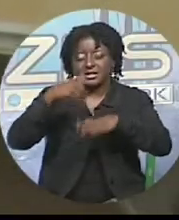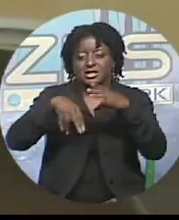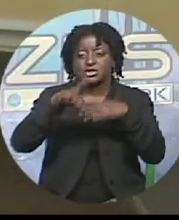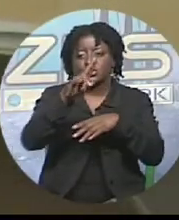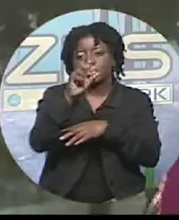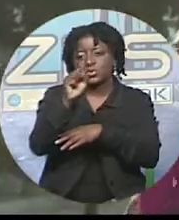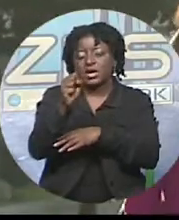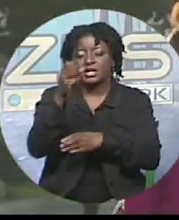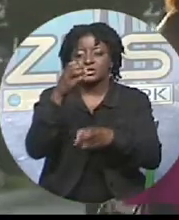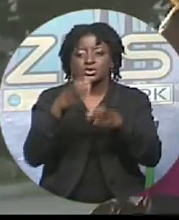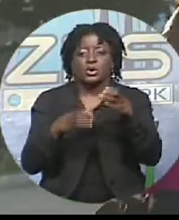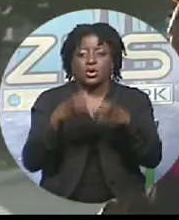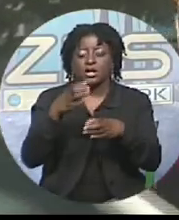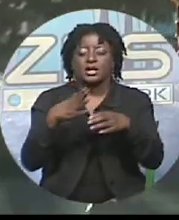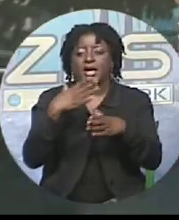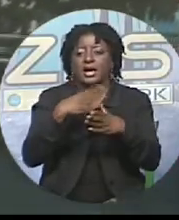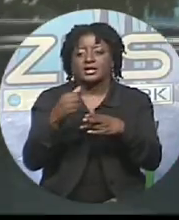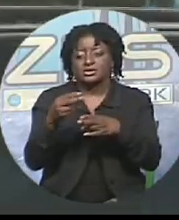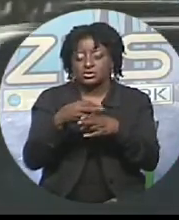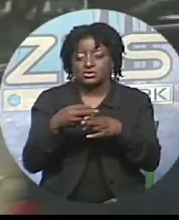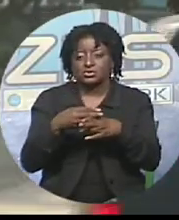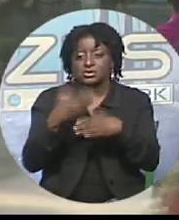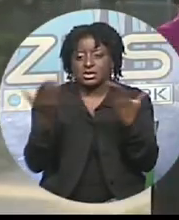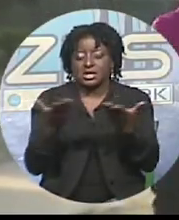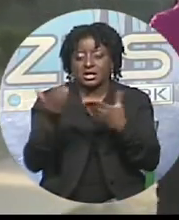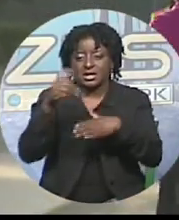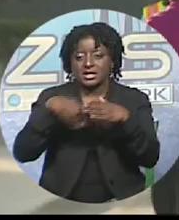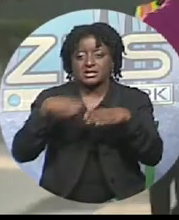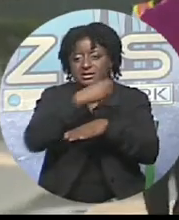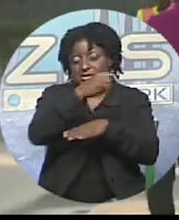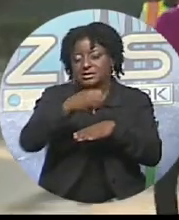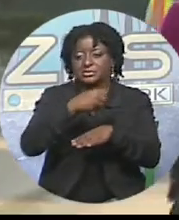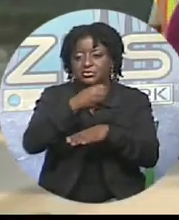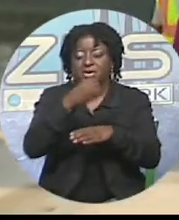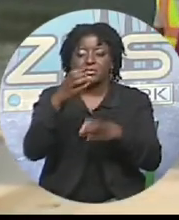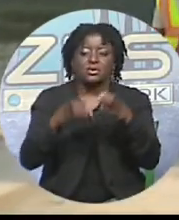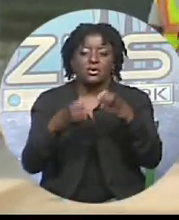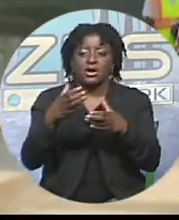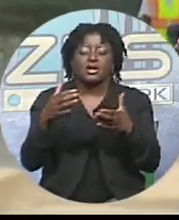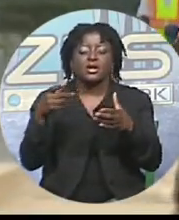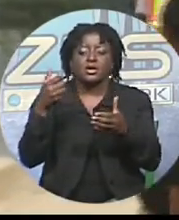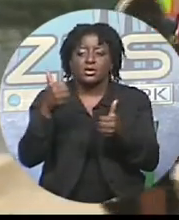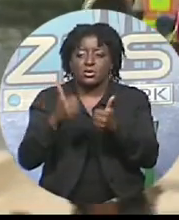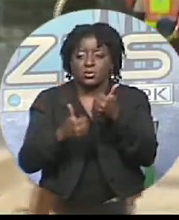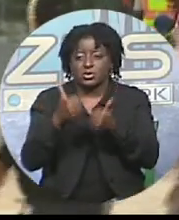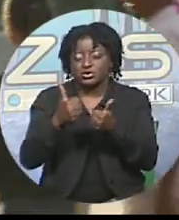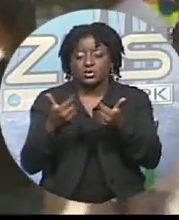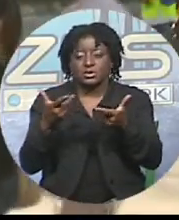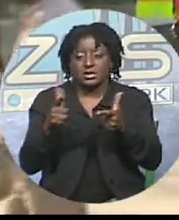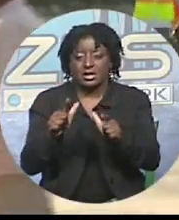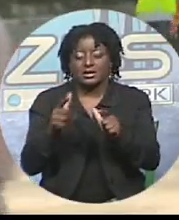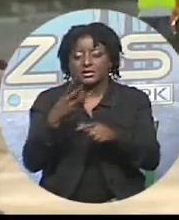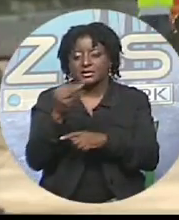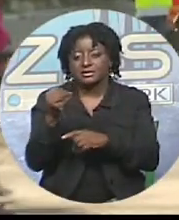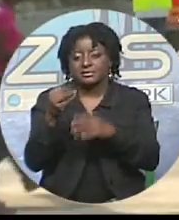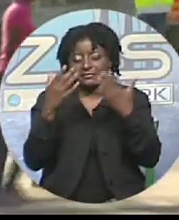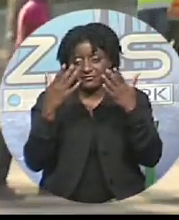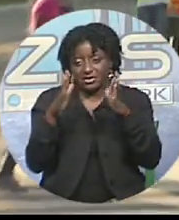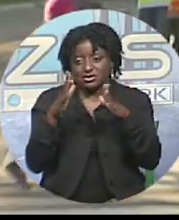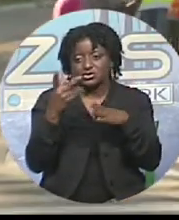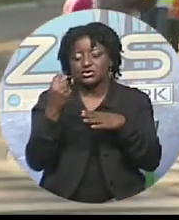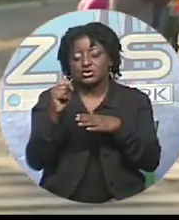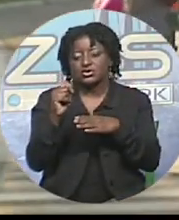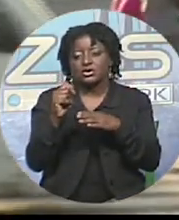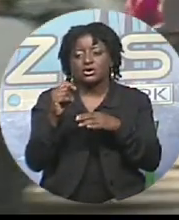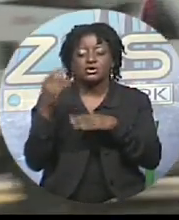Court, Chapter 11 bankruptcy, which would allow them to continue to complete the resort. The first thing Bahamar has done under this provision is to